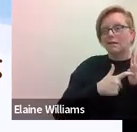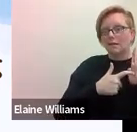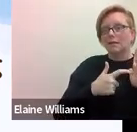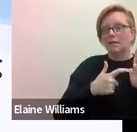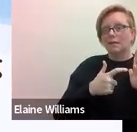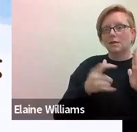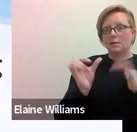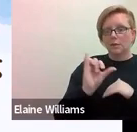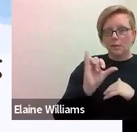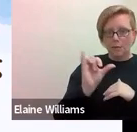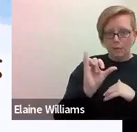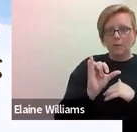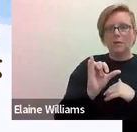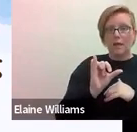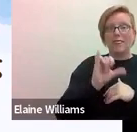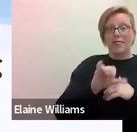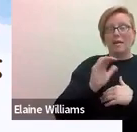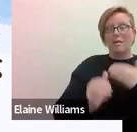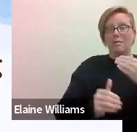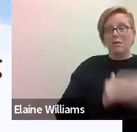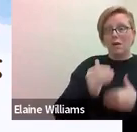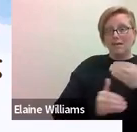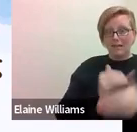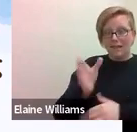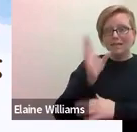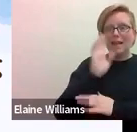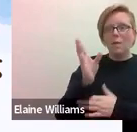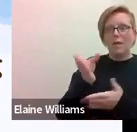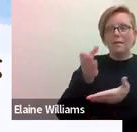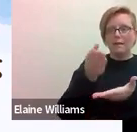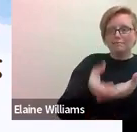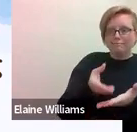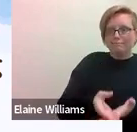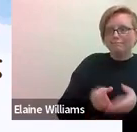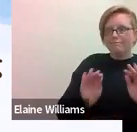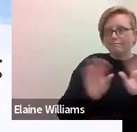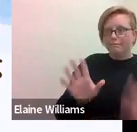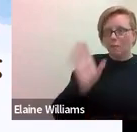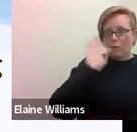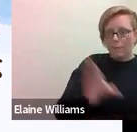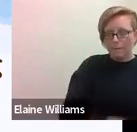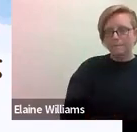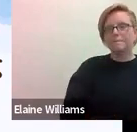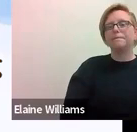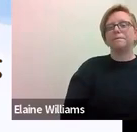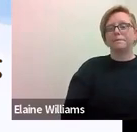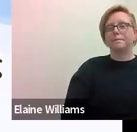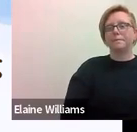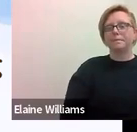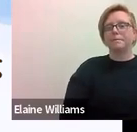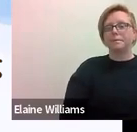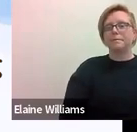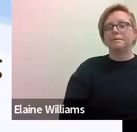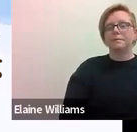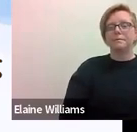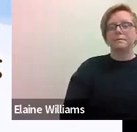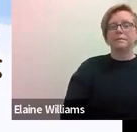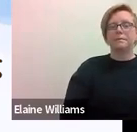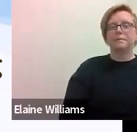transition process, and I'll be reviewing all of those and citing sections of user today.